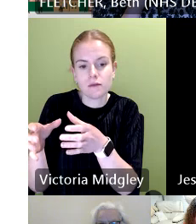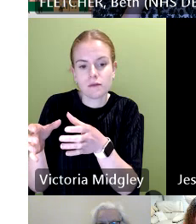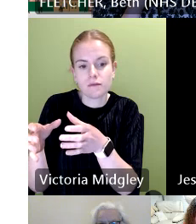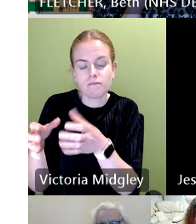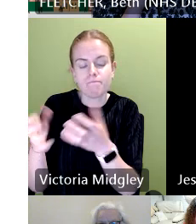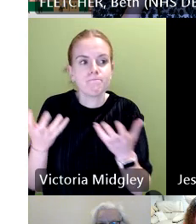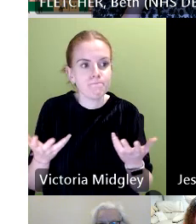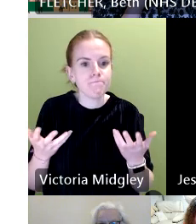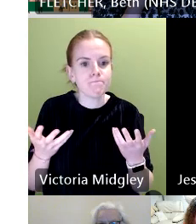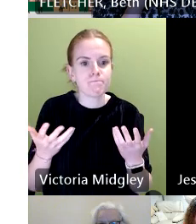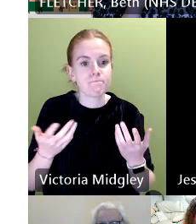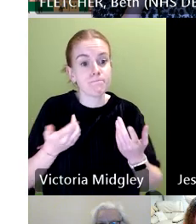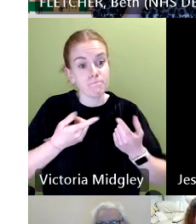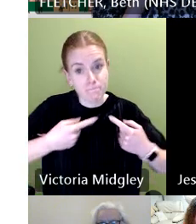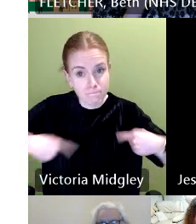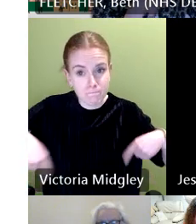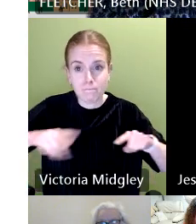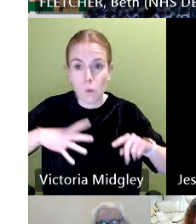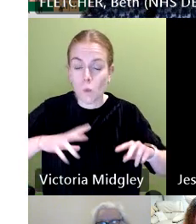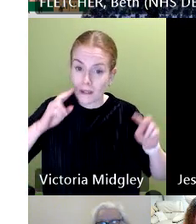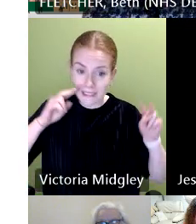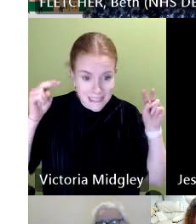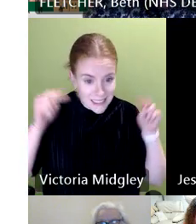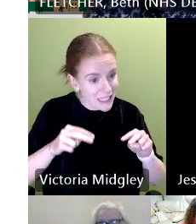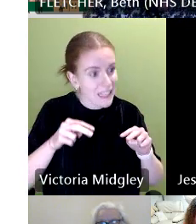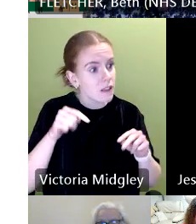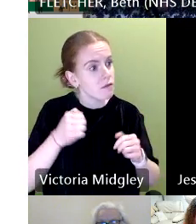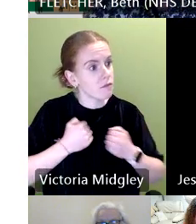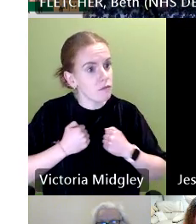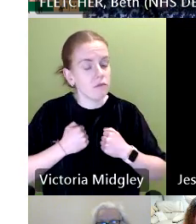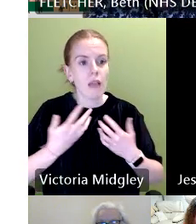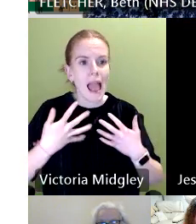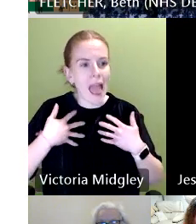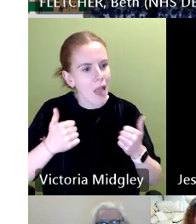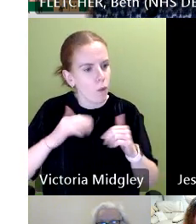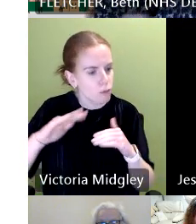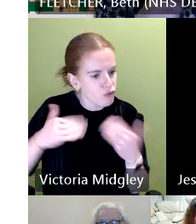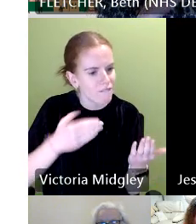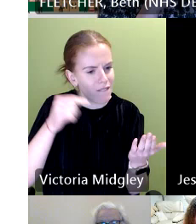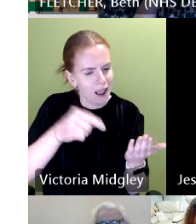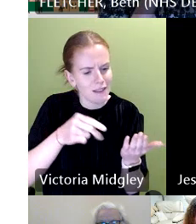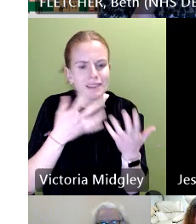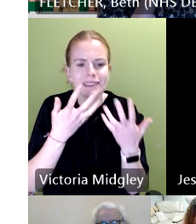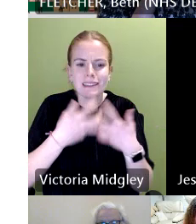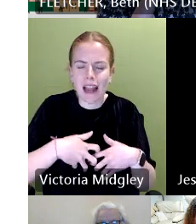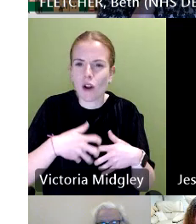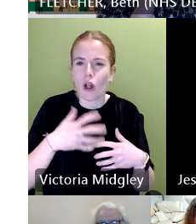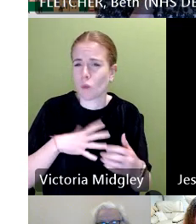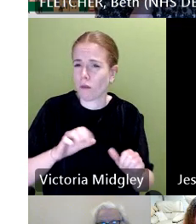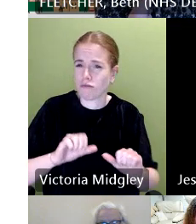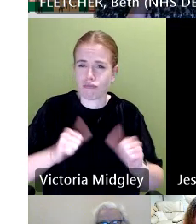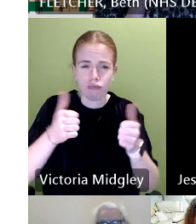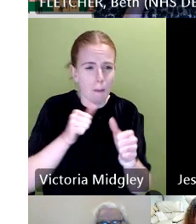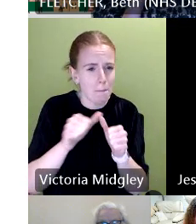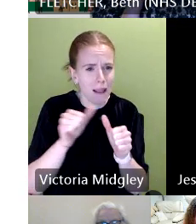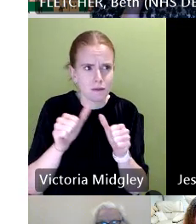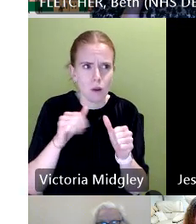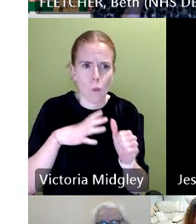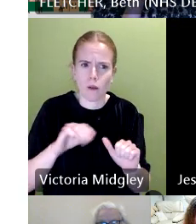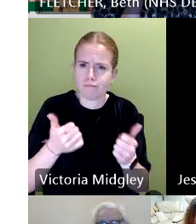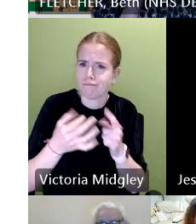want to see technology being further advanced and supporting the delivery of healthcare